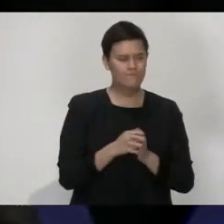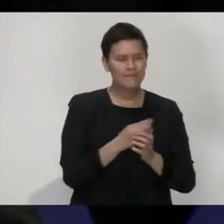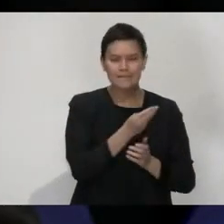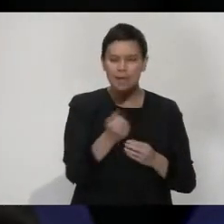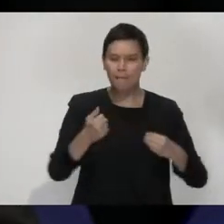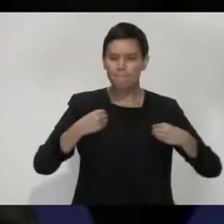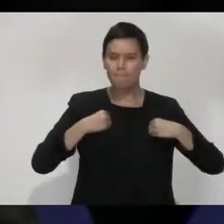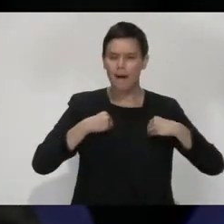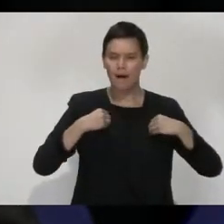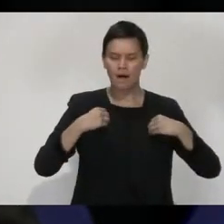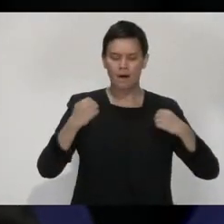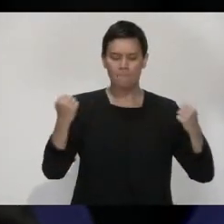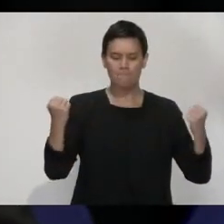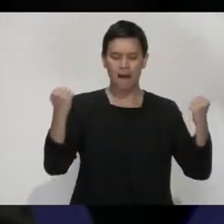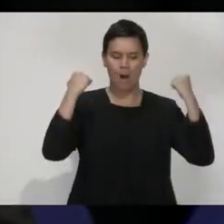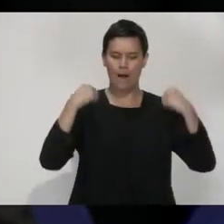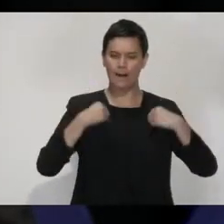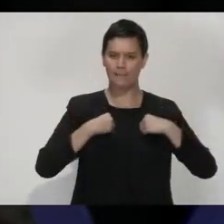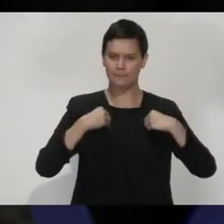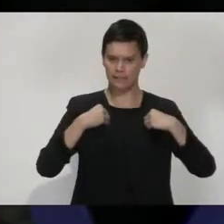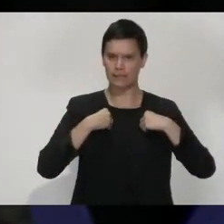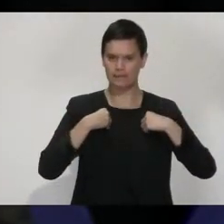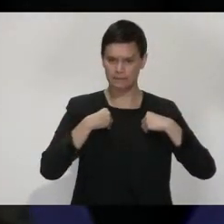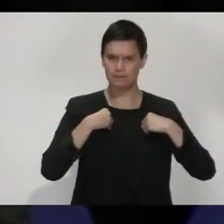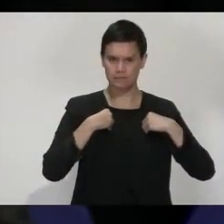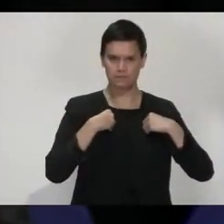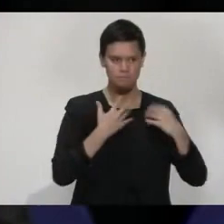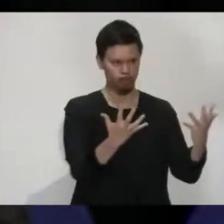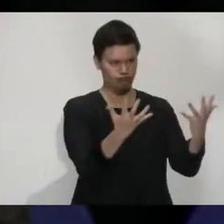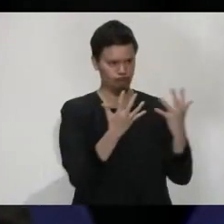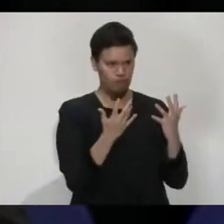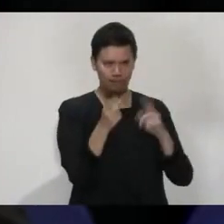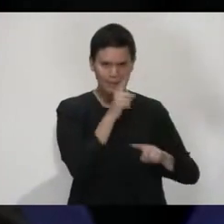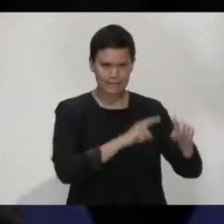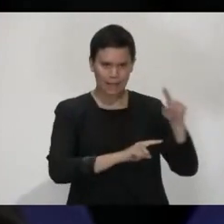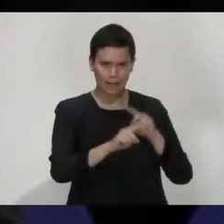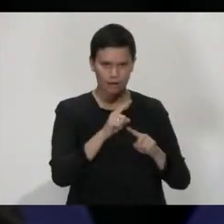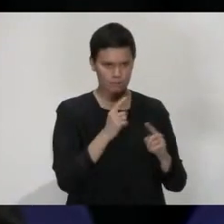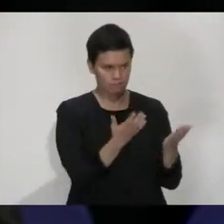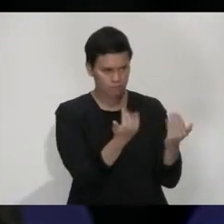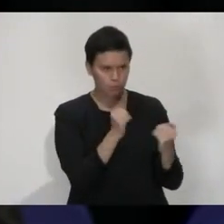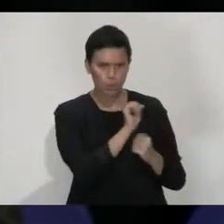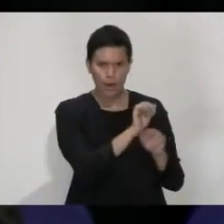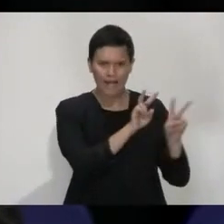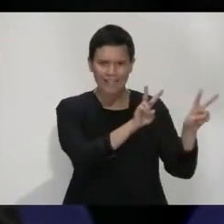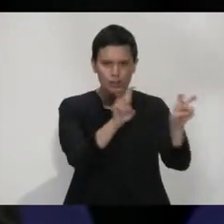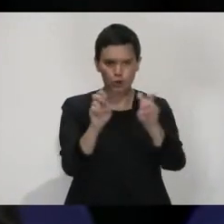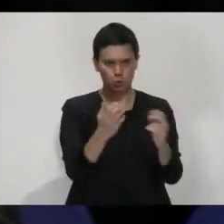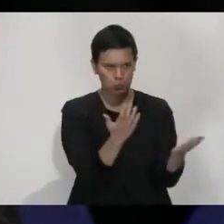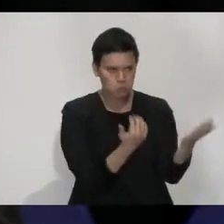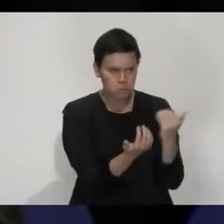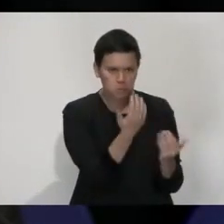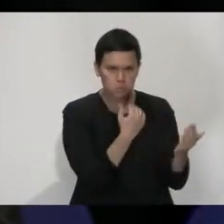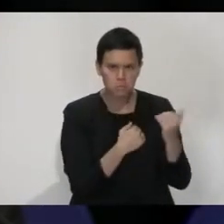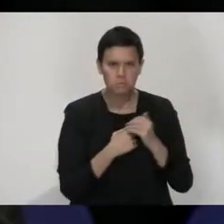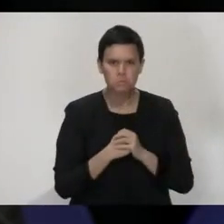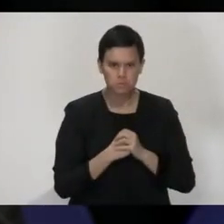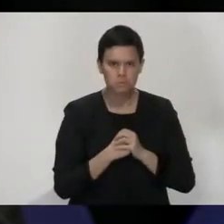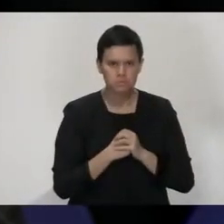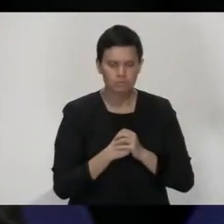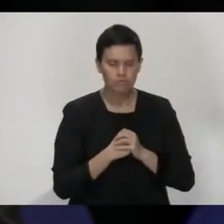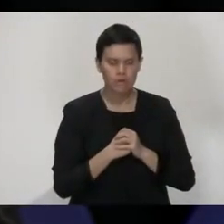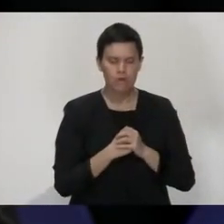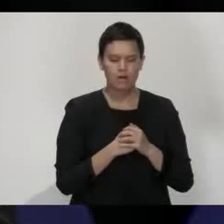and Rio, just to try and get all the issues out on the table. The prudent discount is one element of